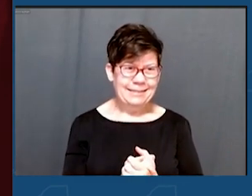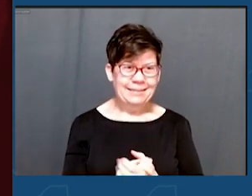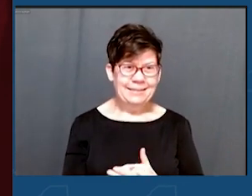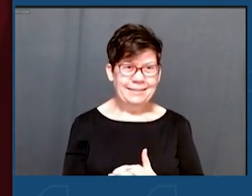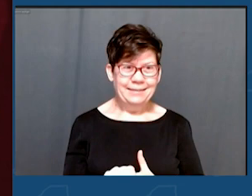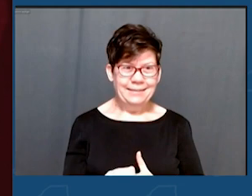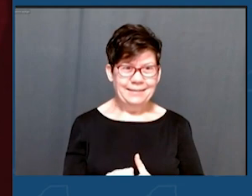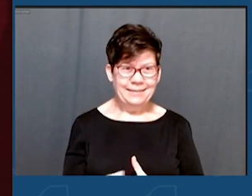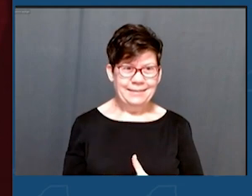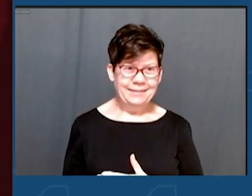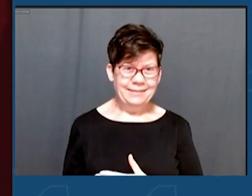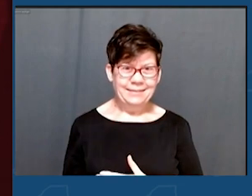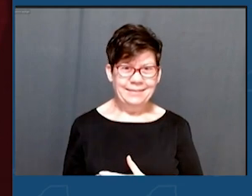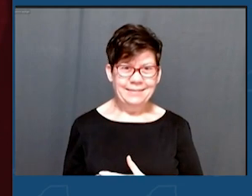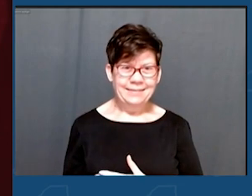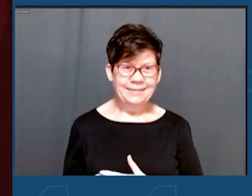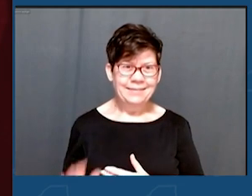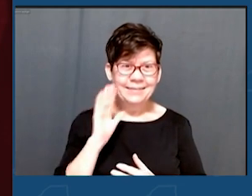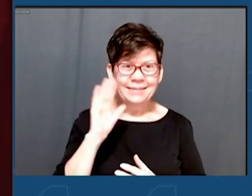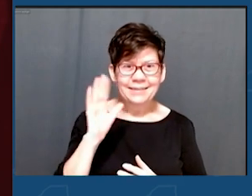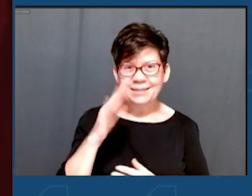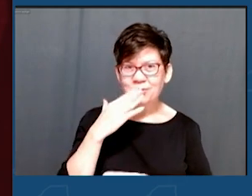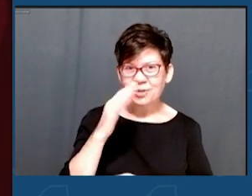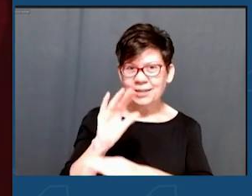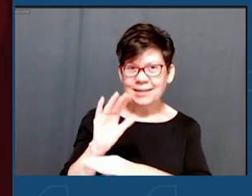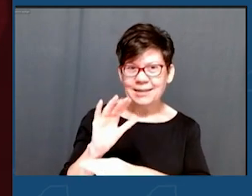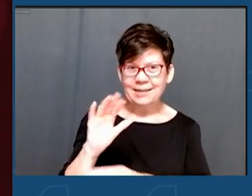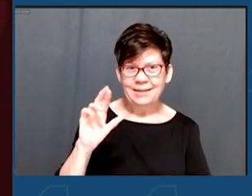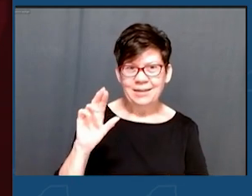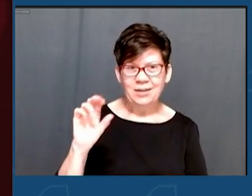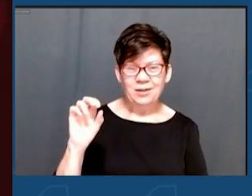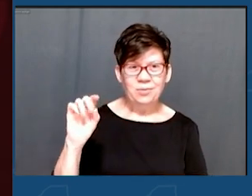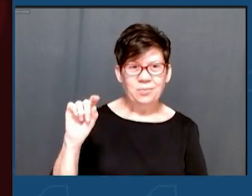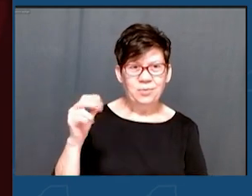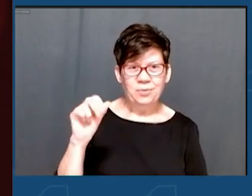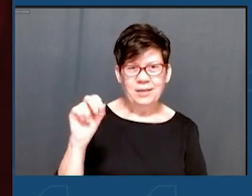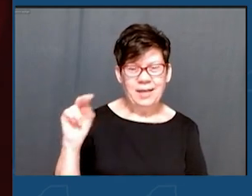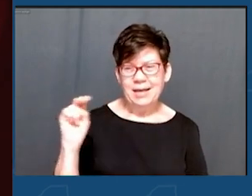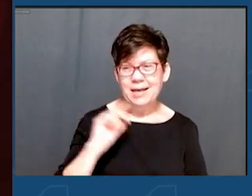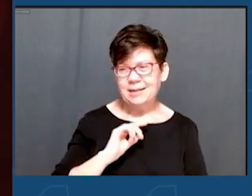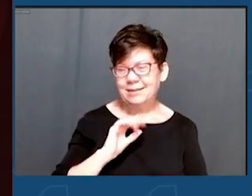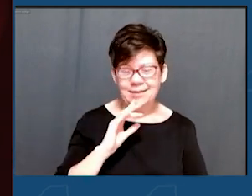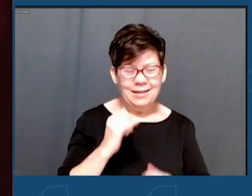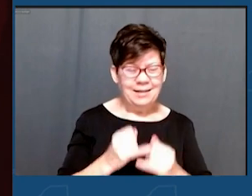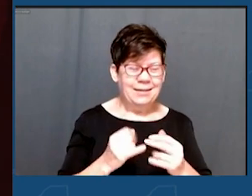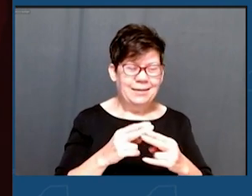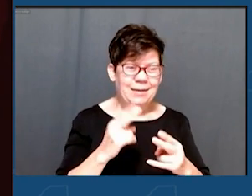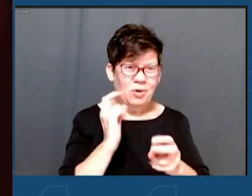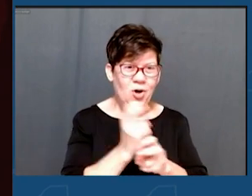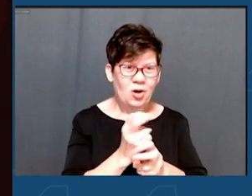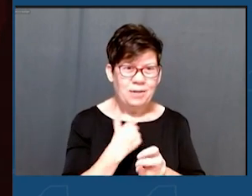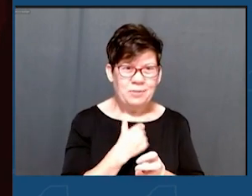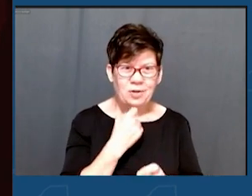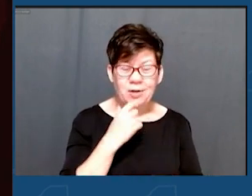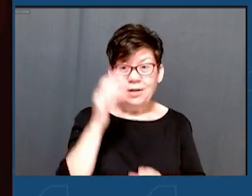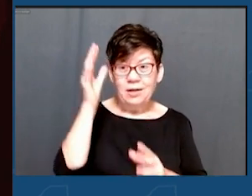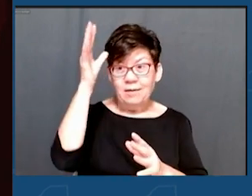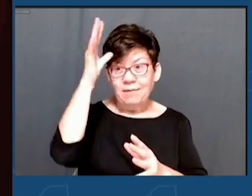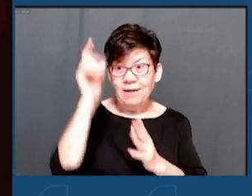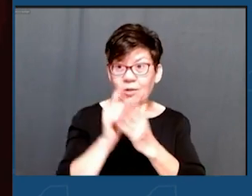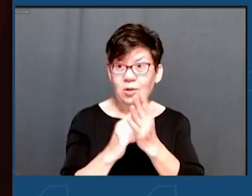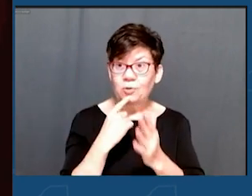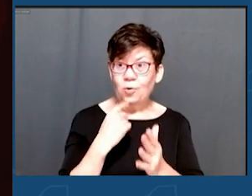Let me first commend your plan and commitment to affordable housing in New York State. Housing is the foundation for improved quality